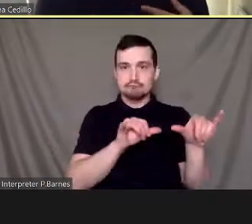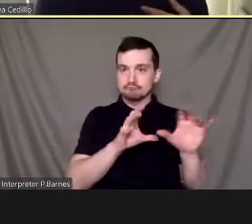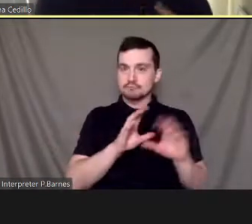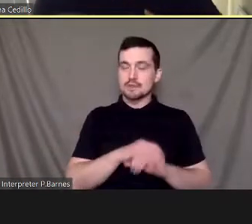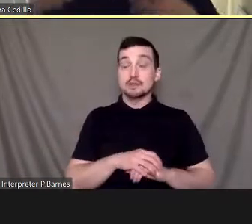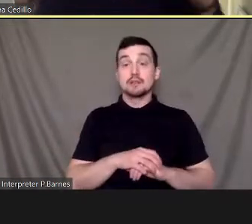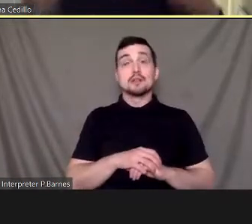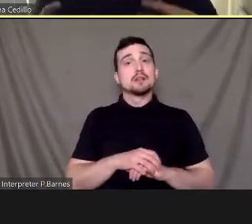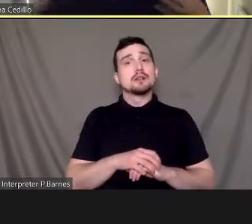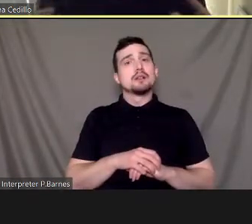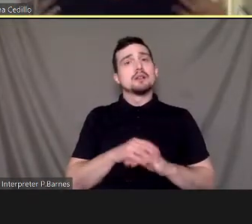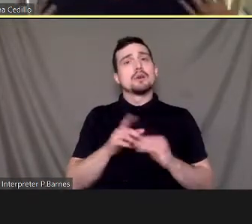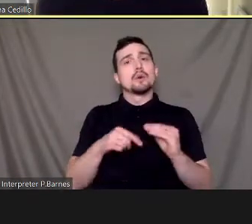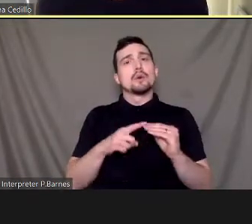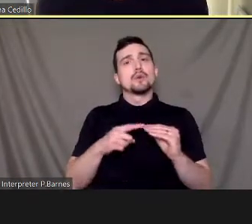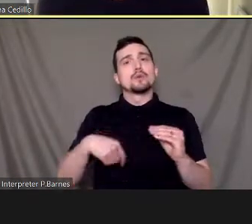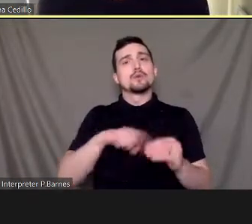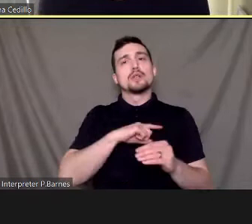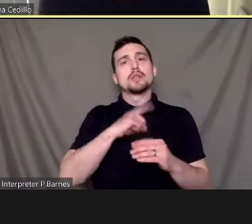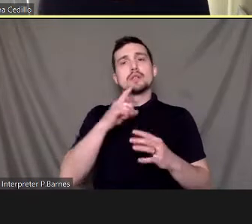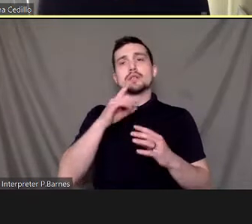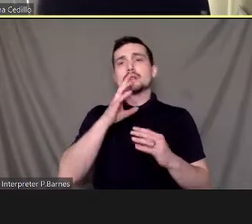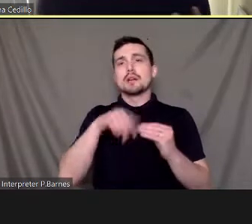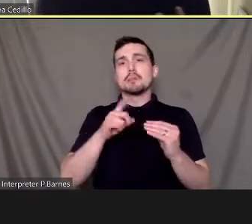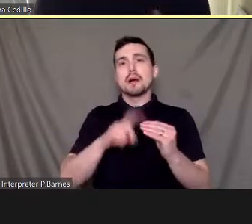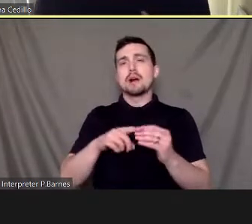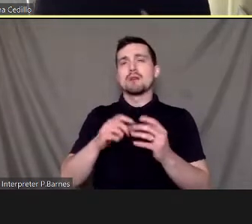that, when we talk about making space